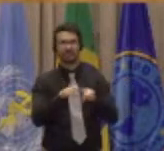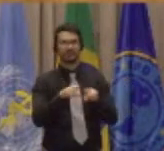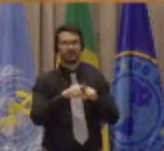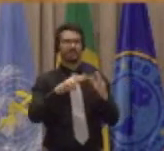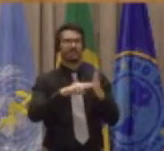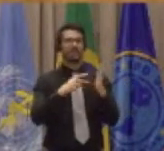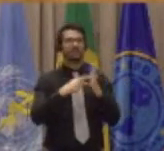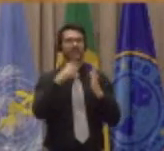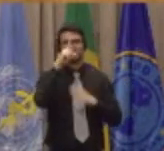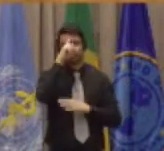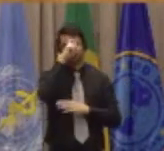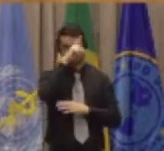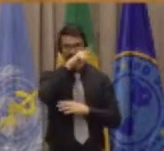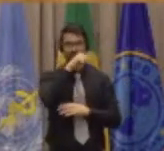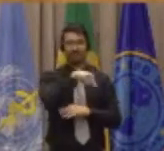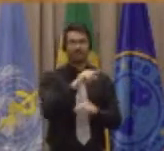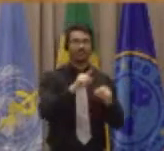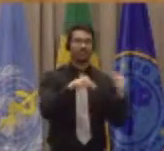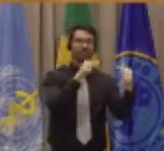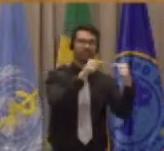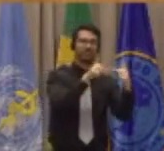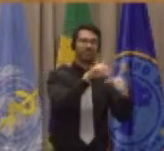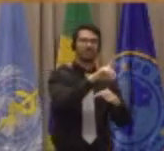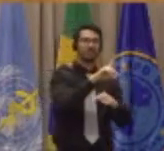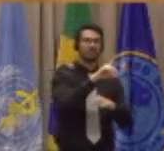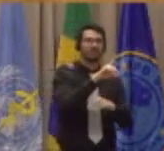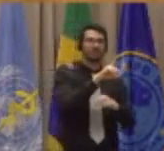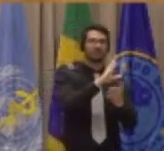between the private public part,